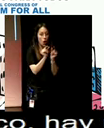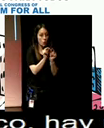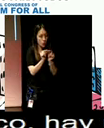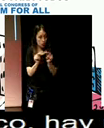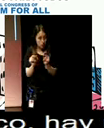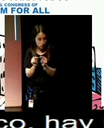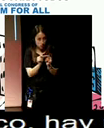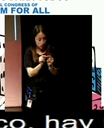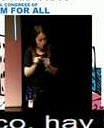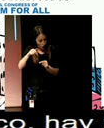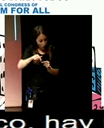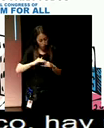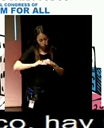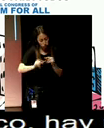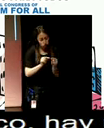there.